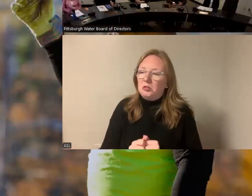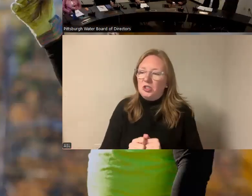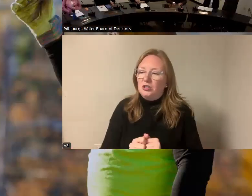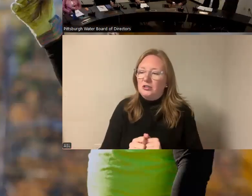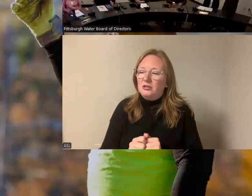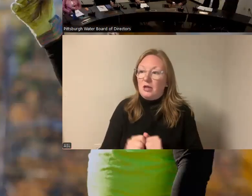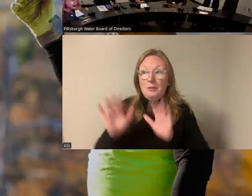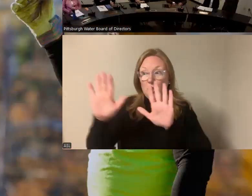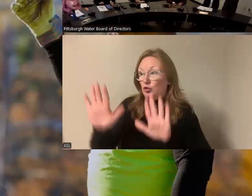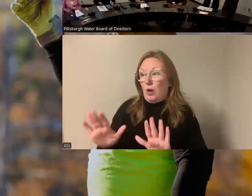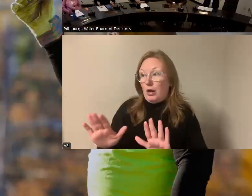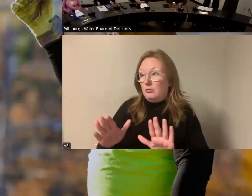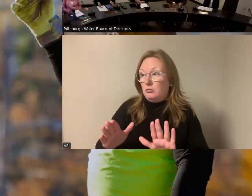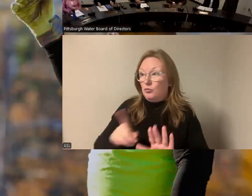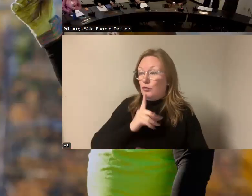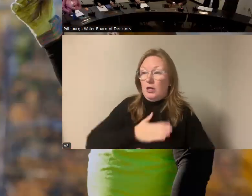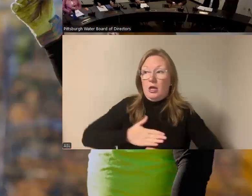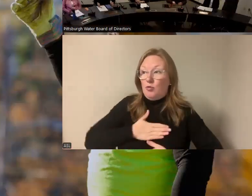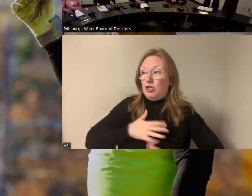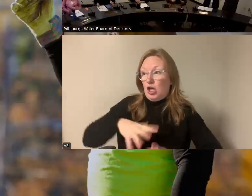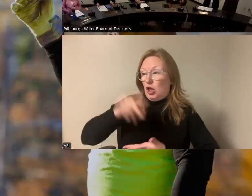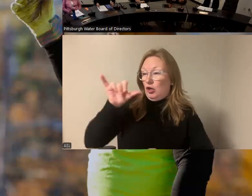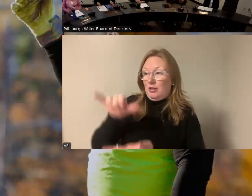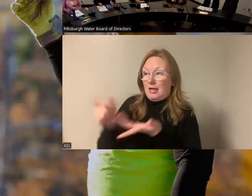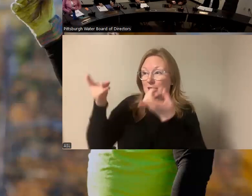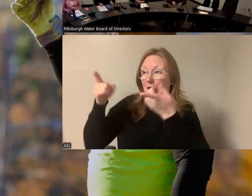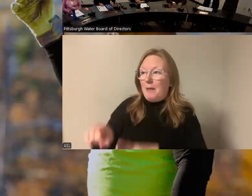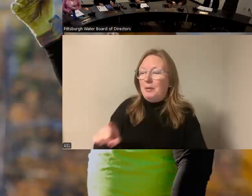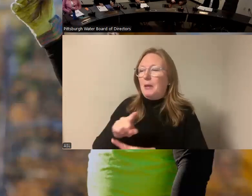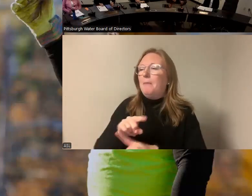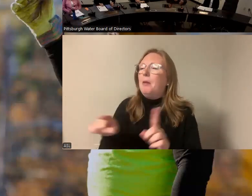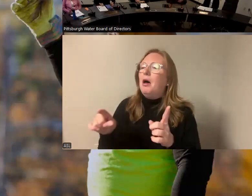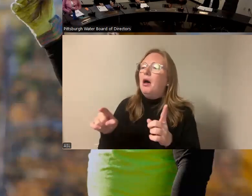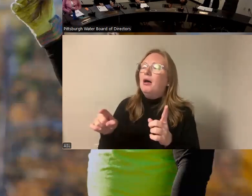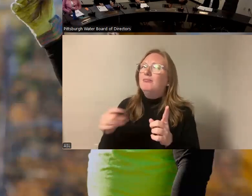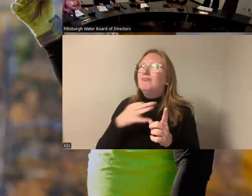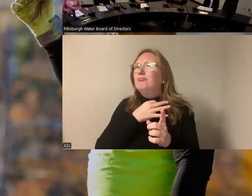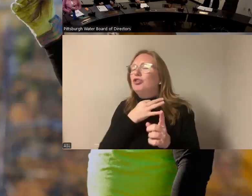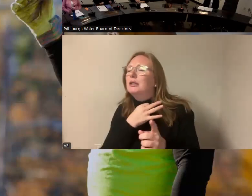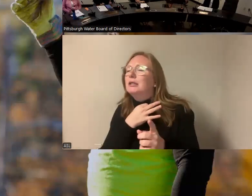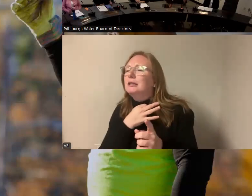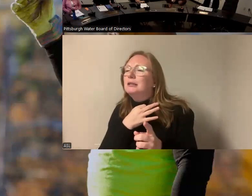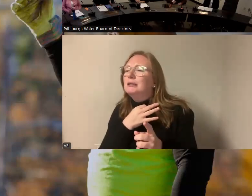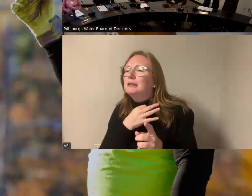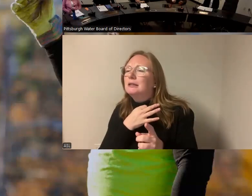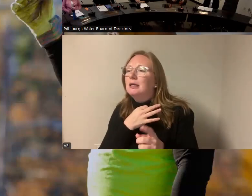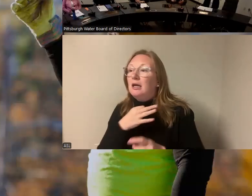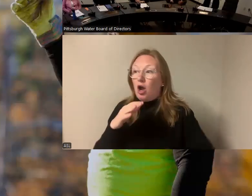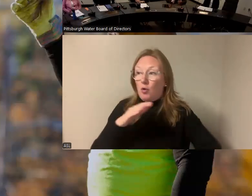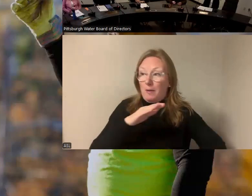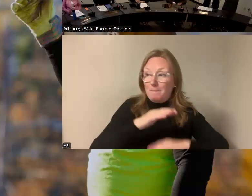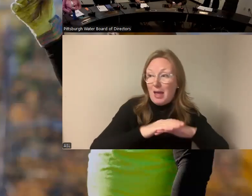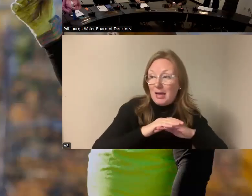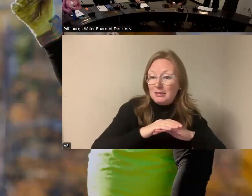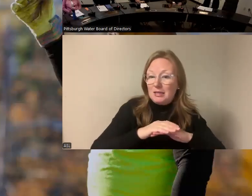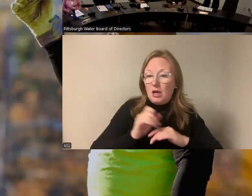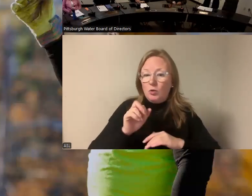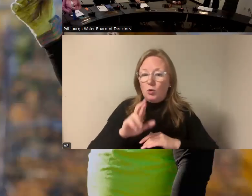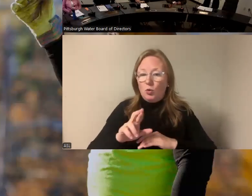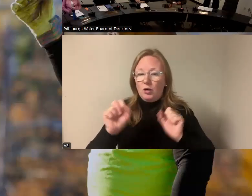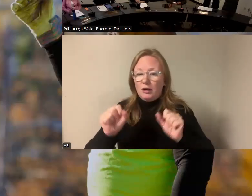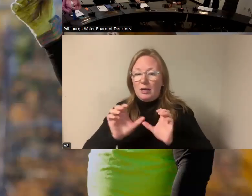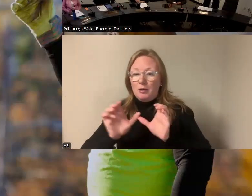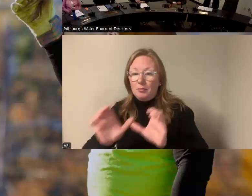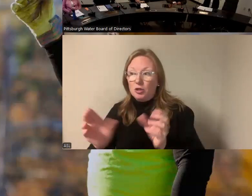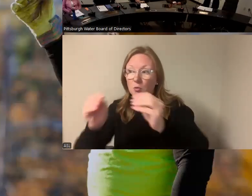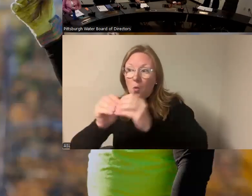great. Appreciate the learning about it. Just gives some idea of if it's kind of maxed out or it can be pushed a little further and stuff